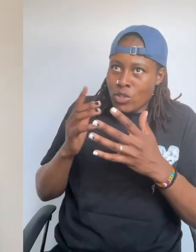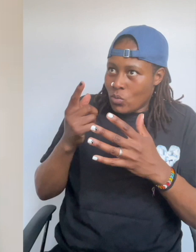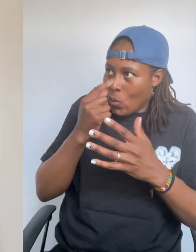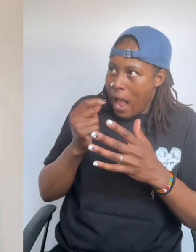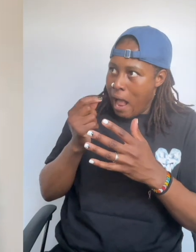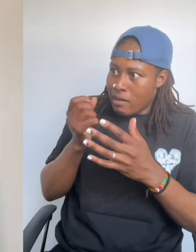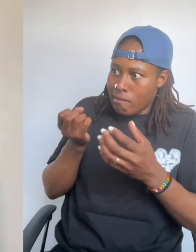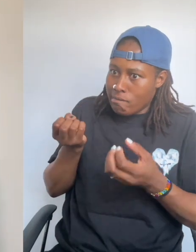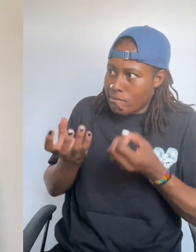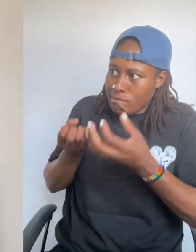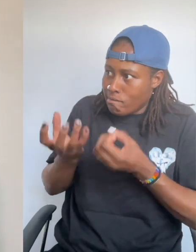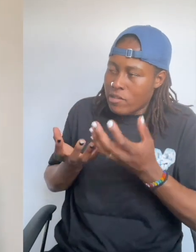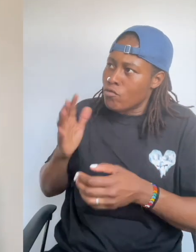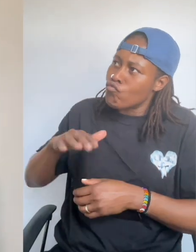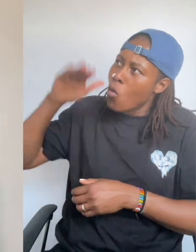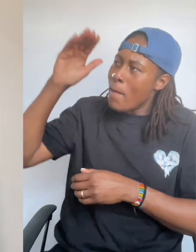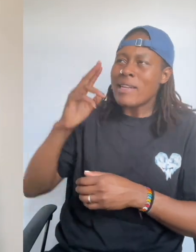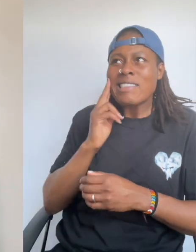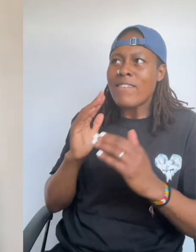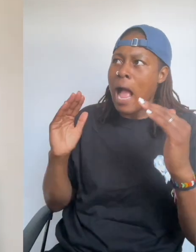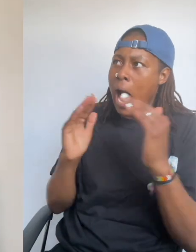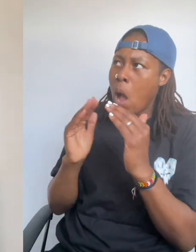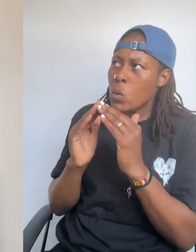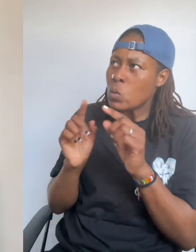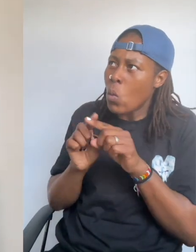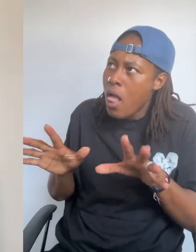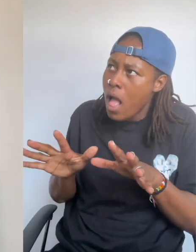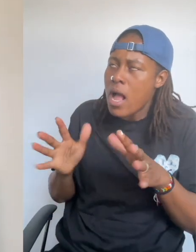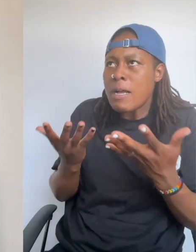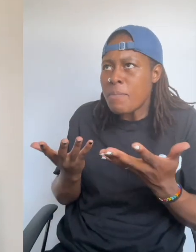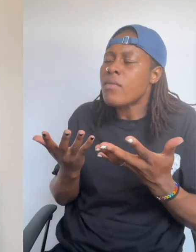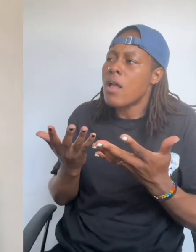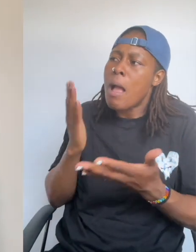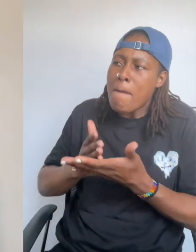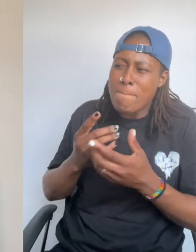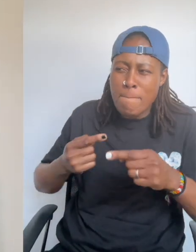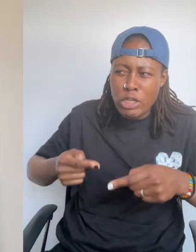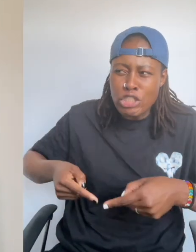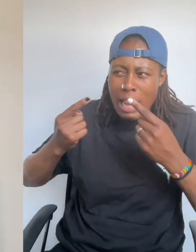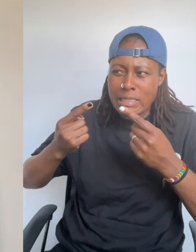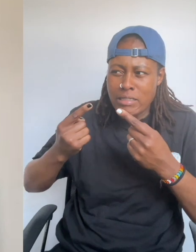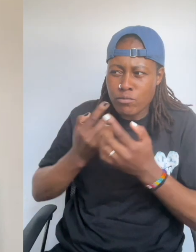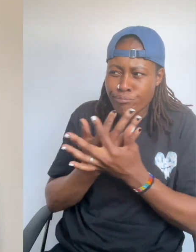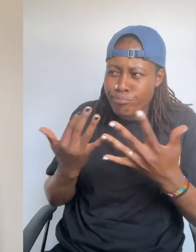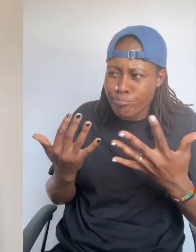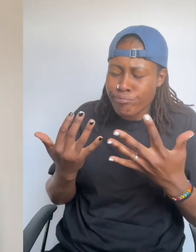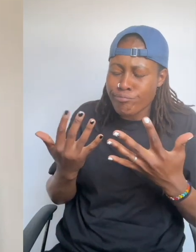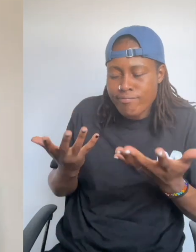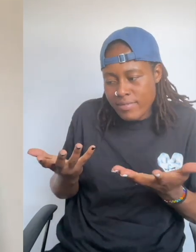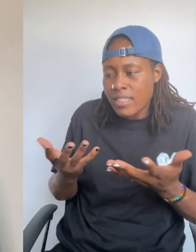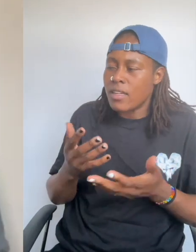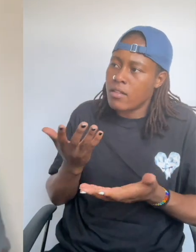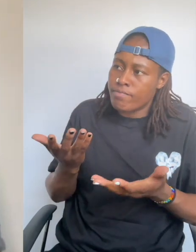from, really. Growing up in a deaf household, it wasn't without its challenges.